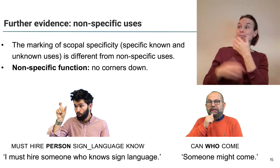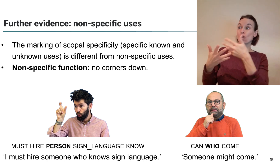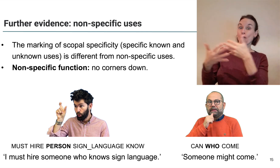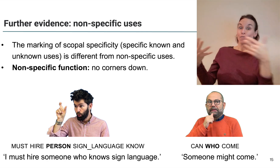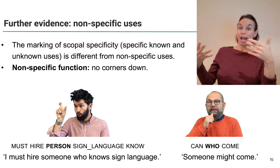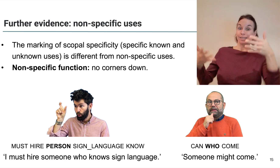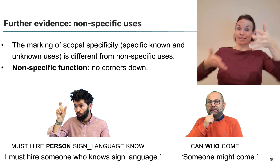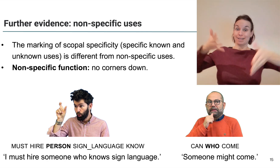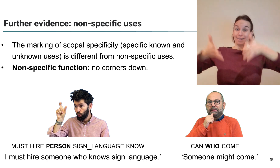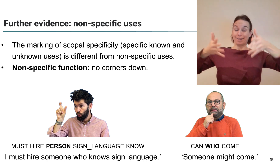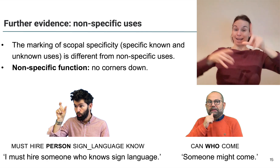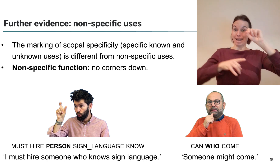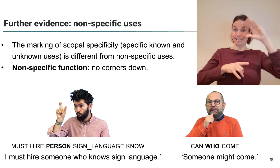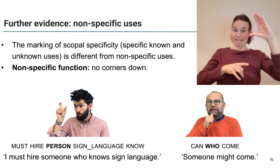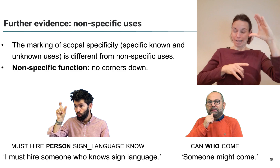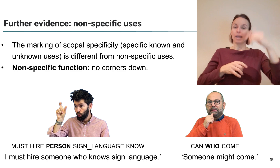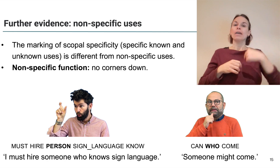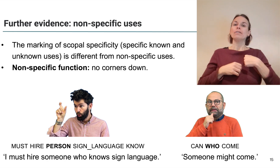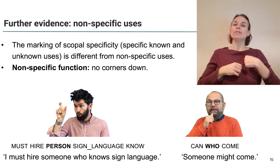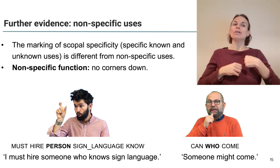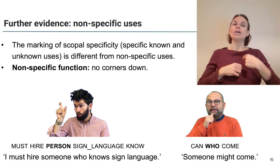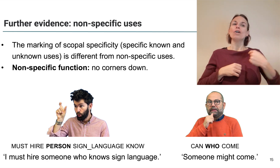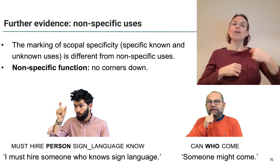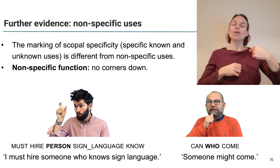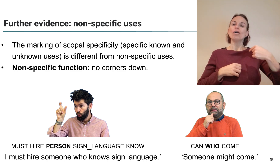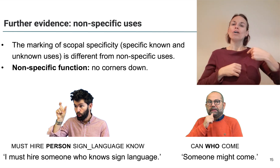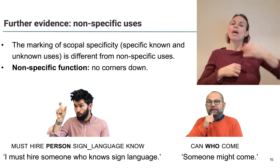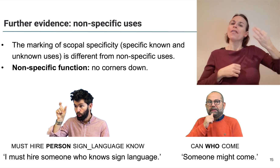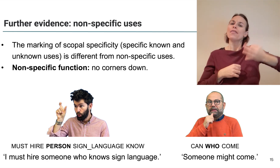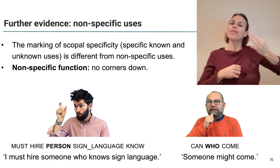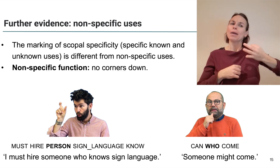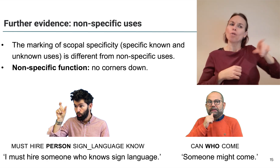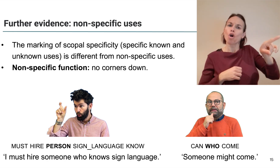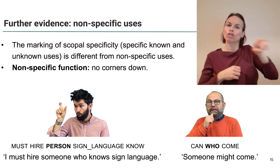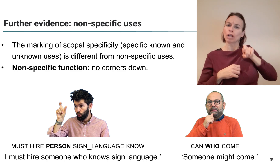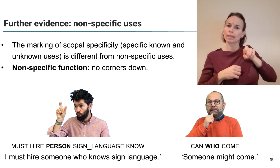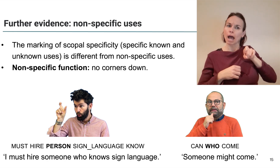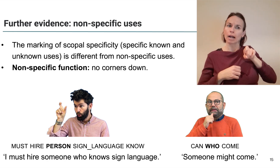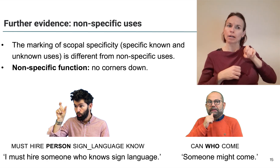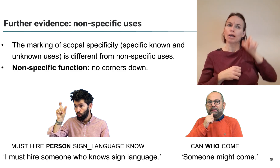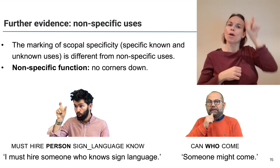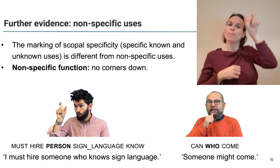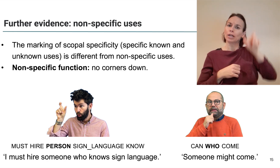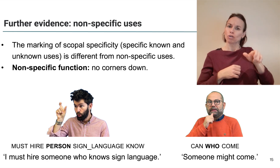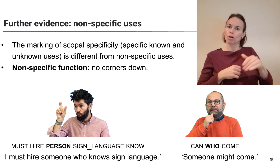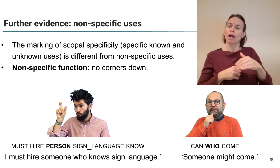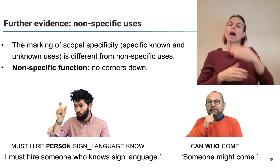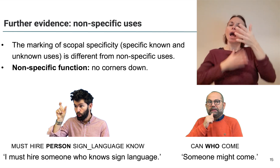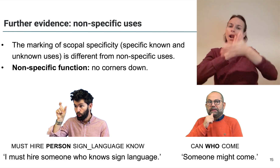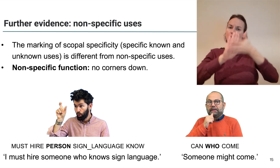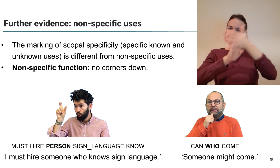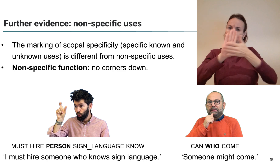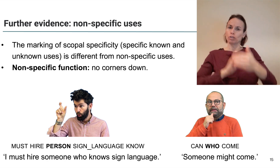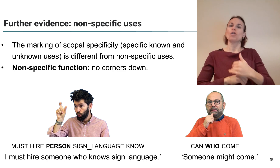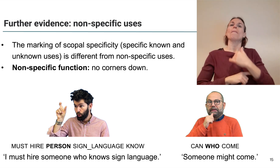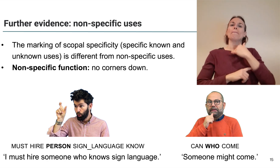The first sentence translates as I must hire someone who knows sign language,